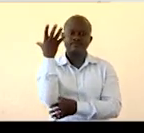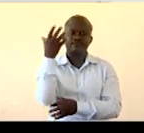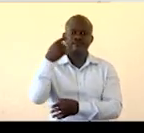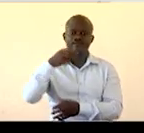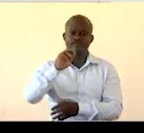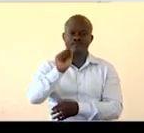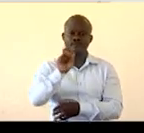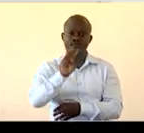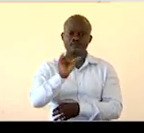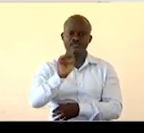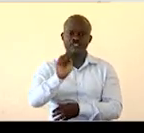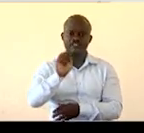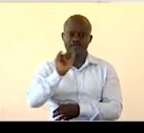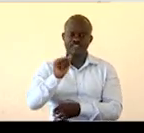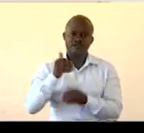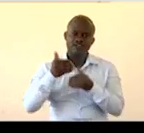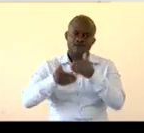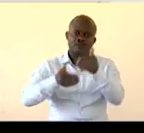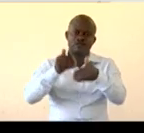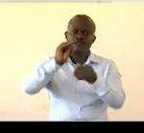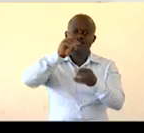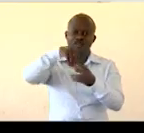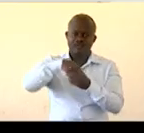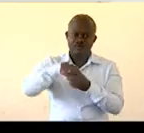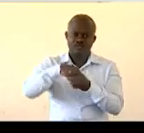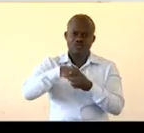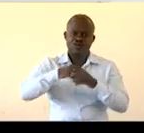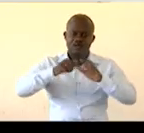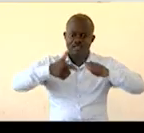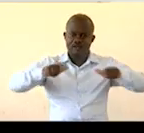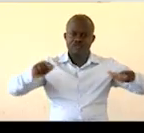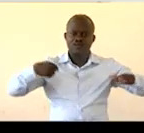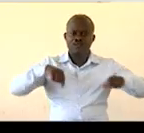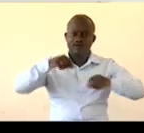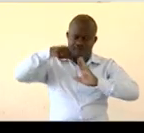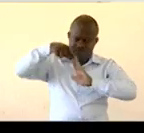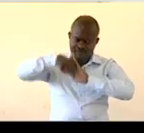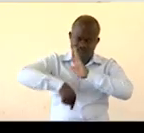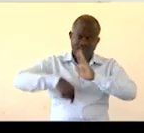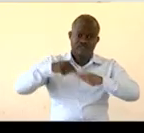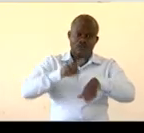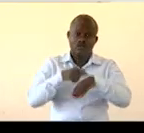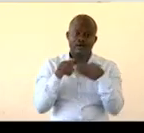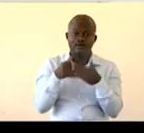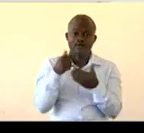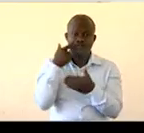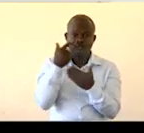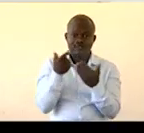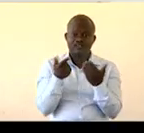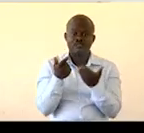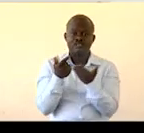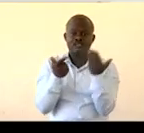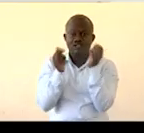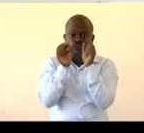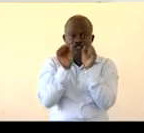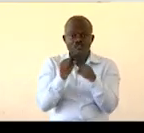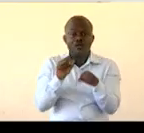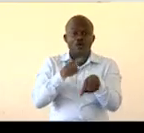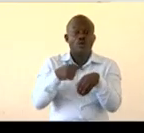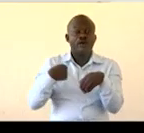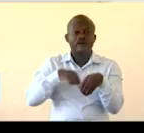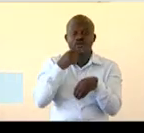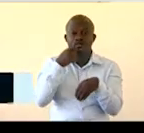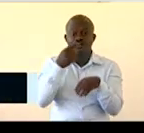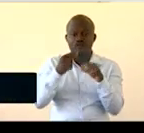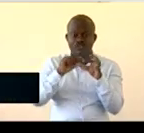gravity, going into the soil or underground. While this shoot, remember when we talk about shoot,